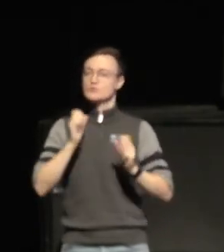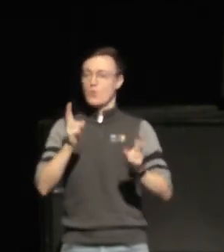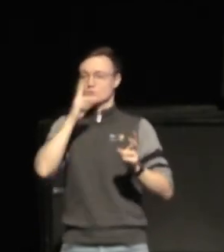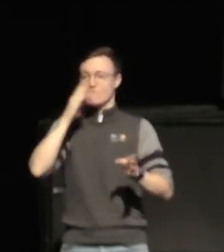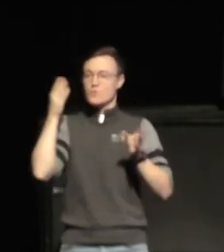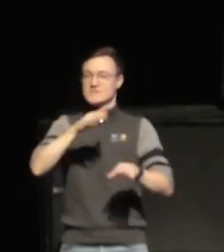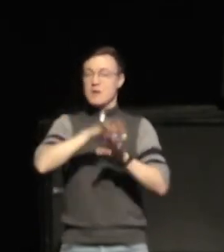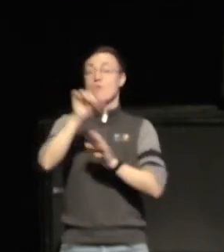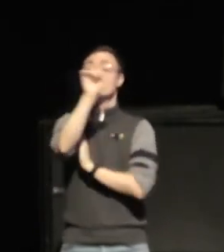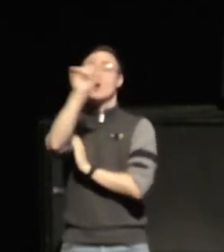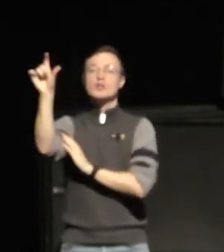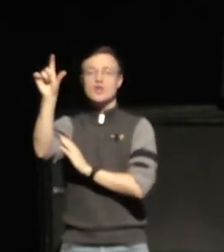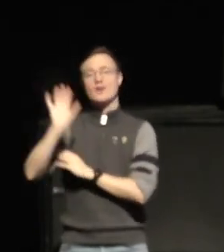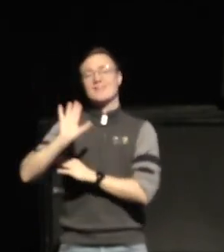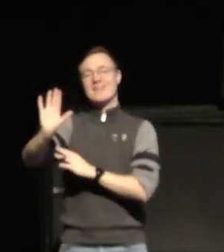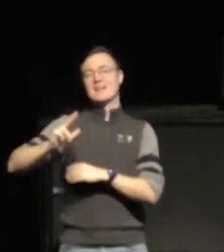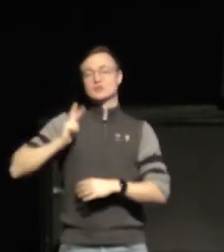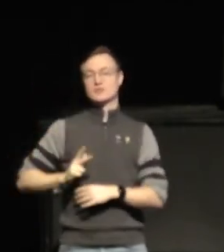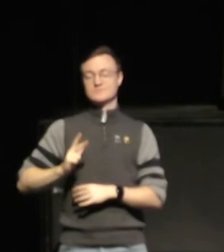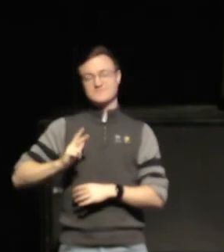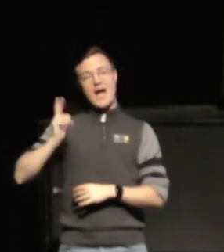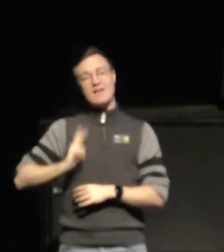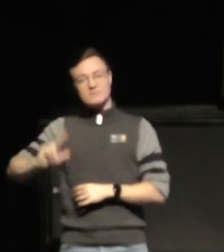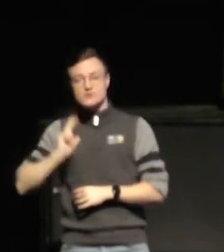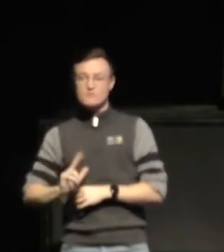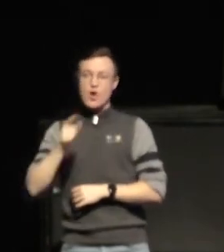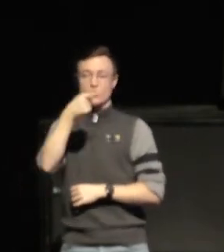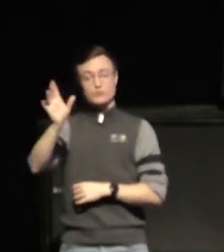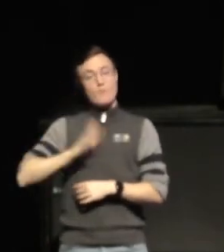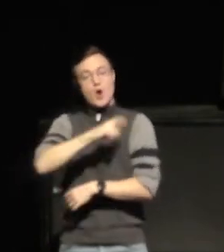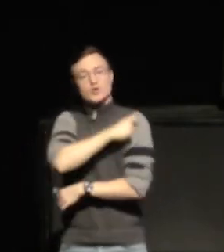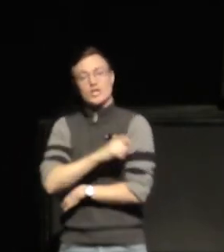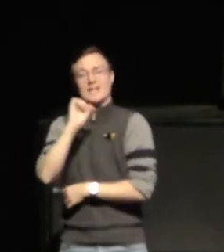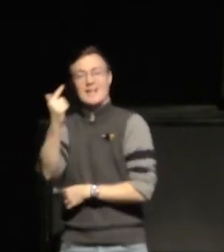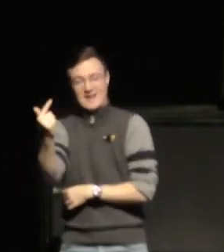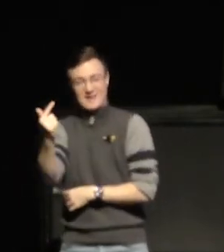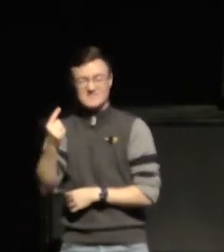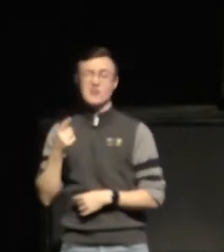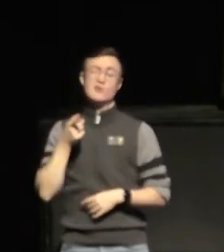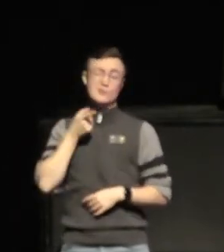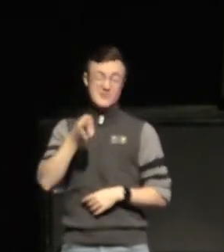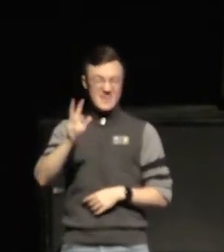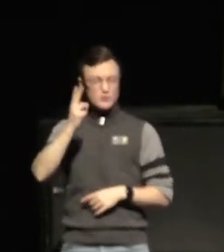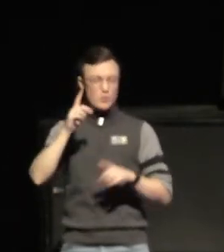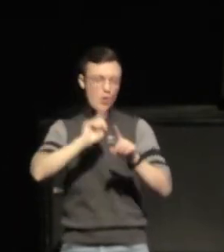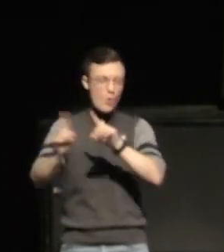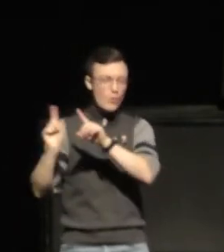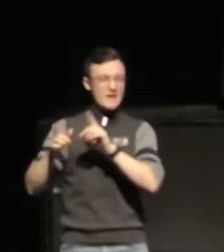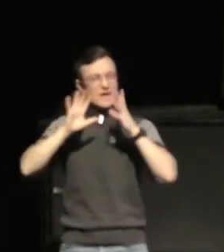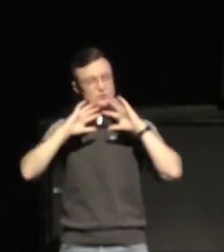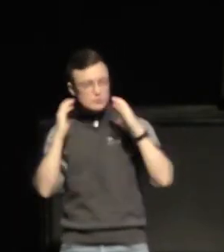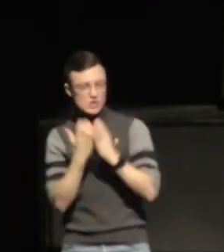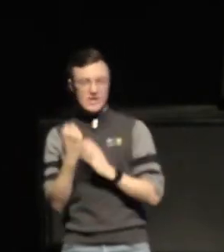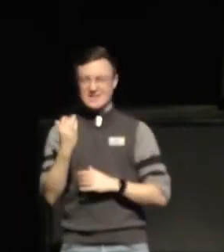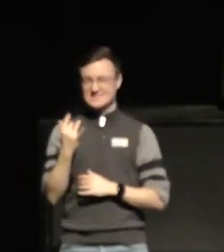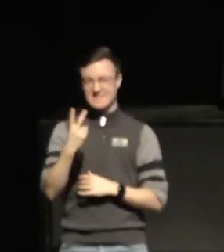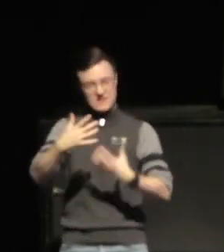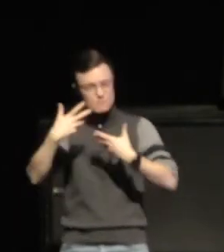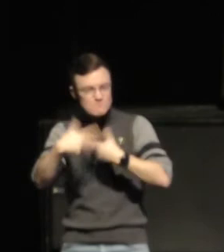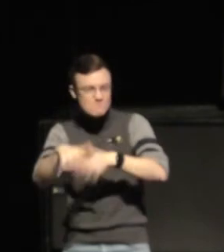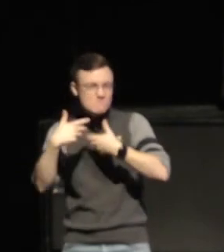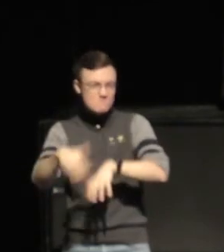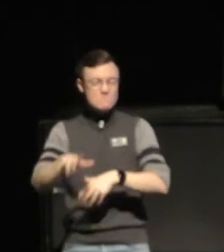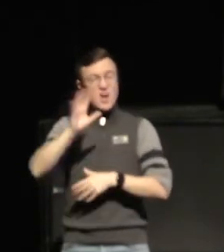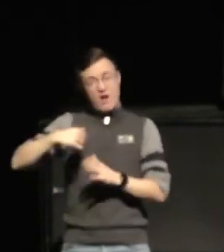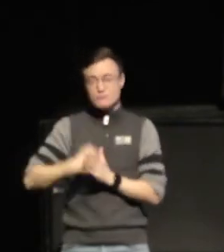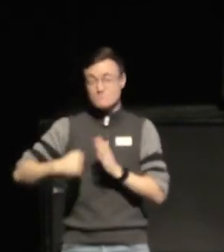account. And there are moves underway, and certainly social movements have been vital in pushing